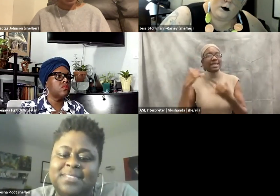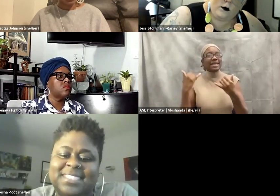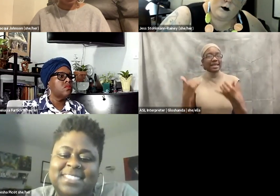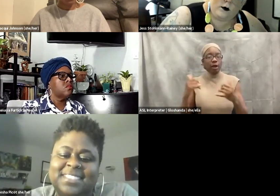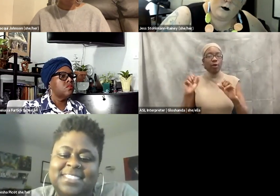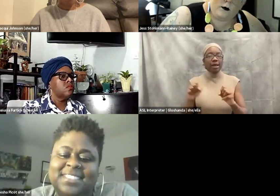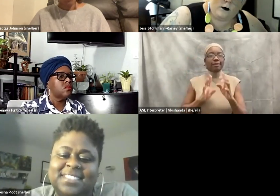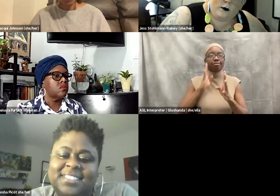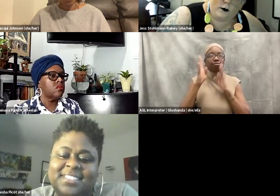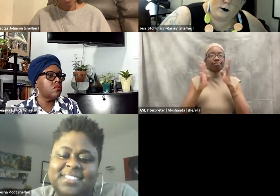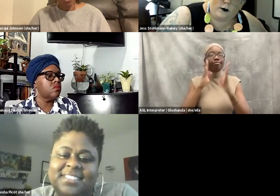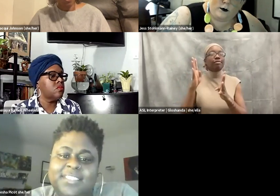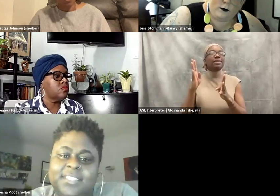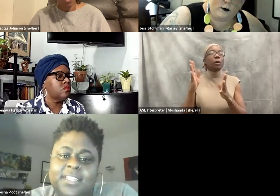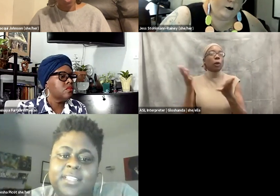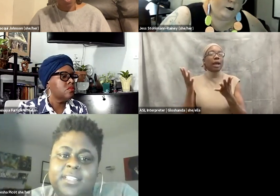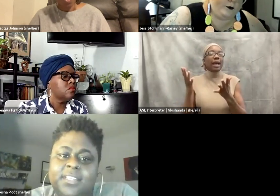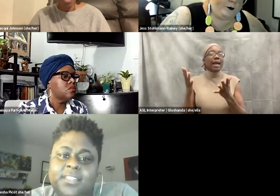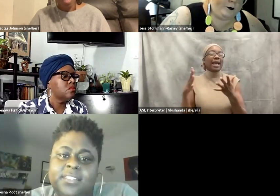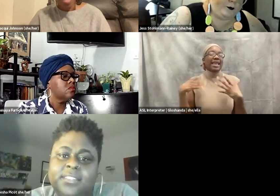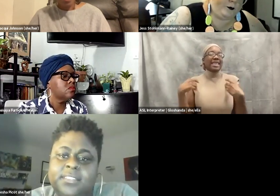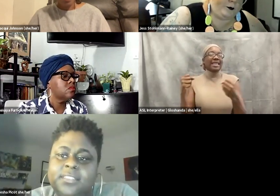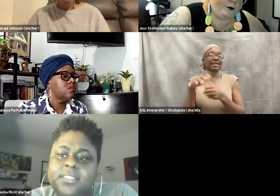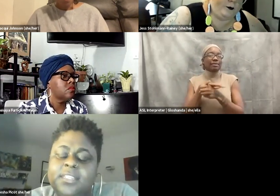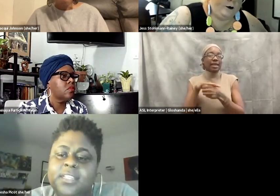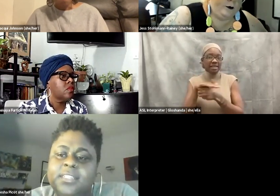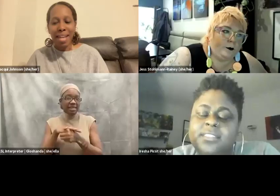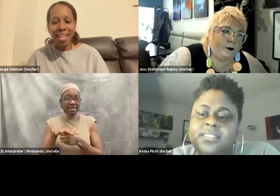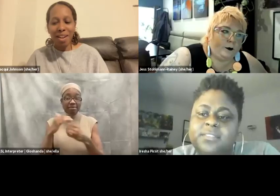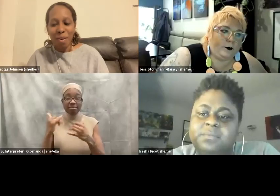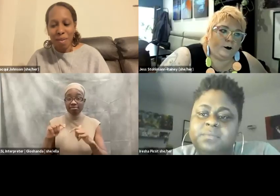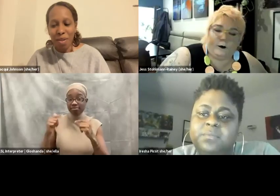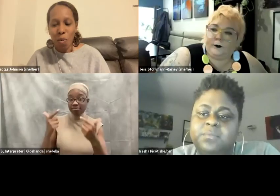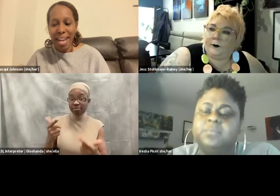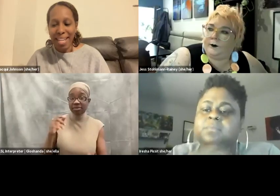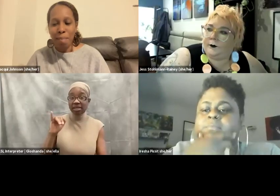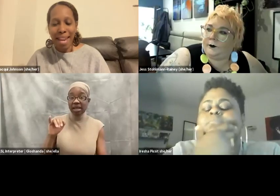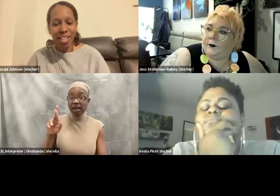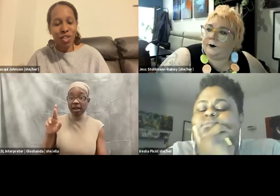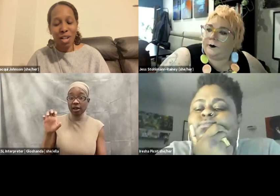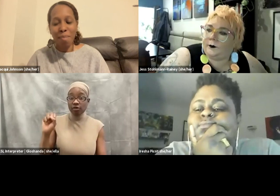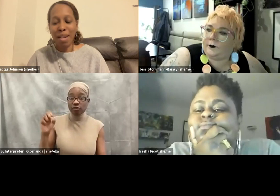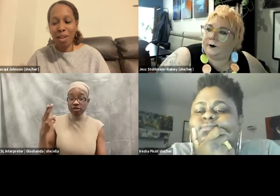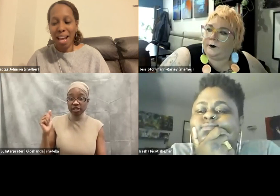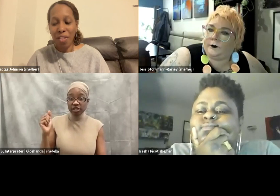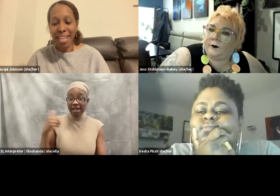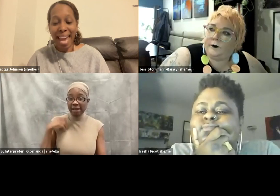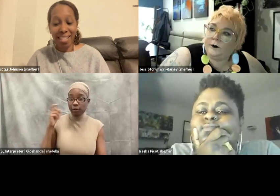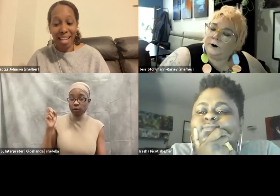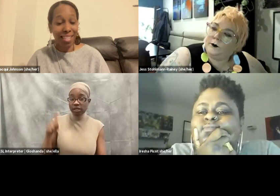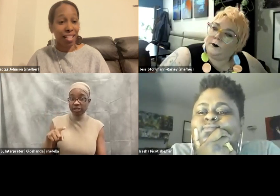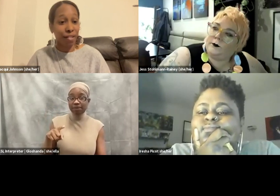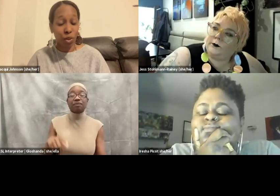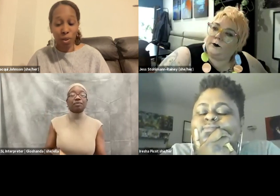I'd love to move on to a question for you. So many note the ways mainstream mental health